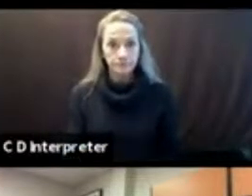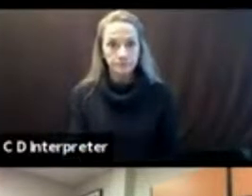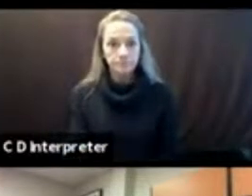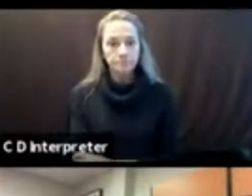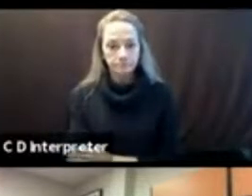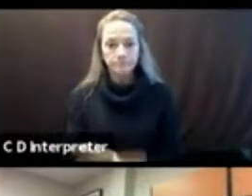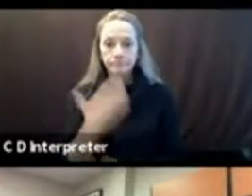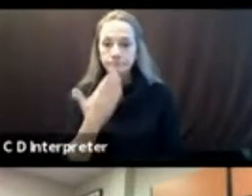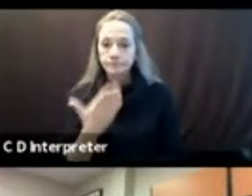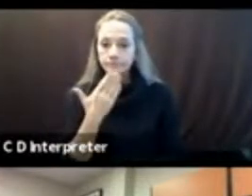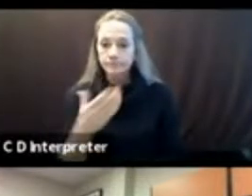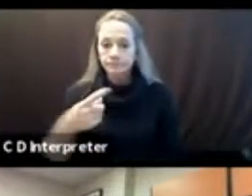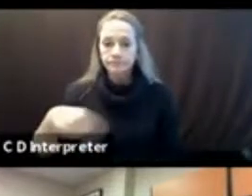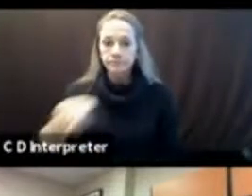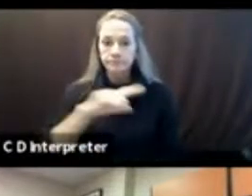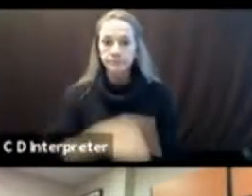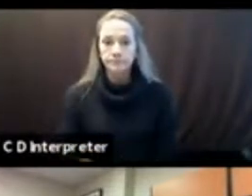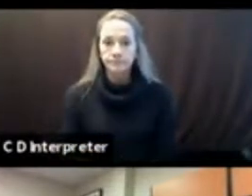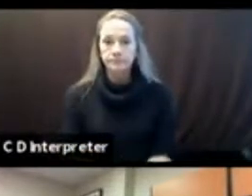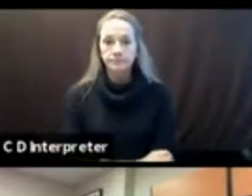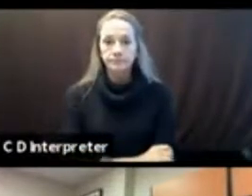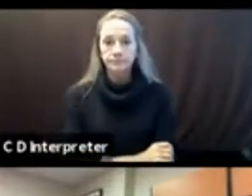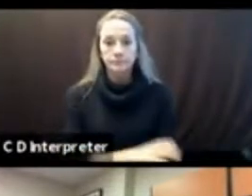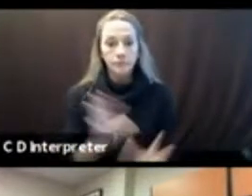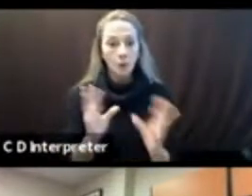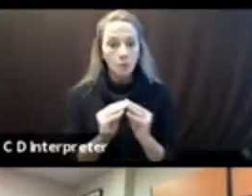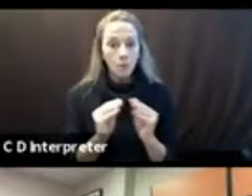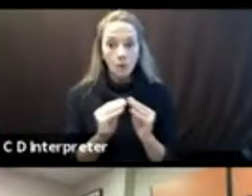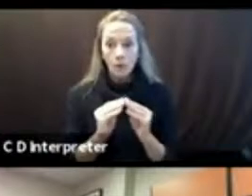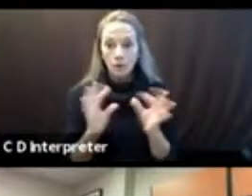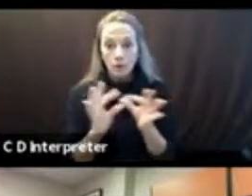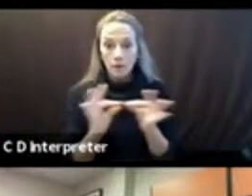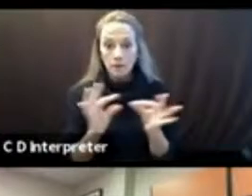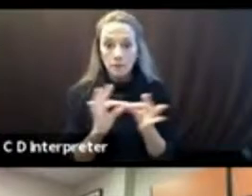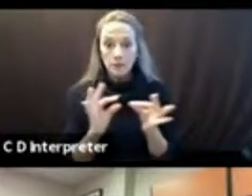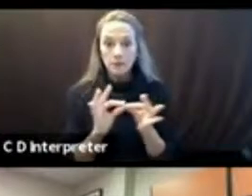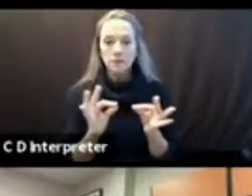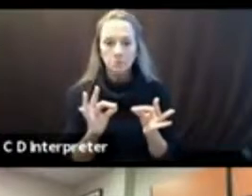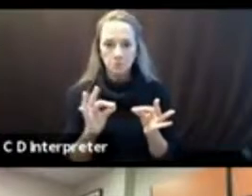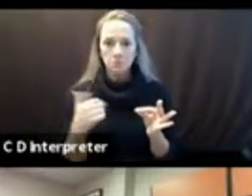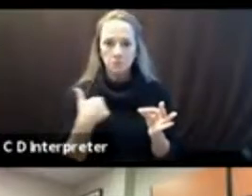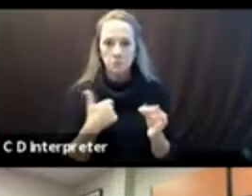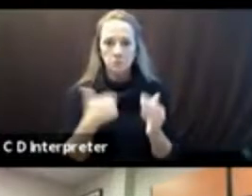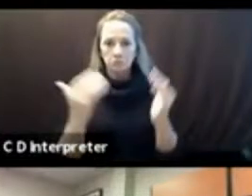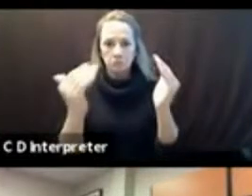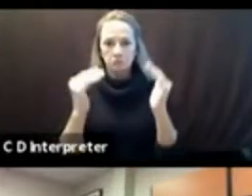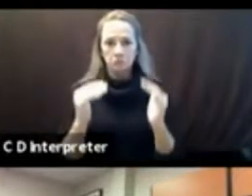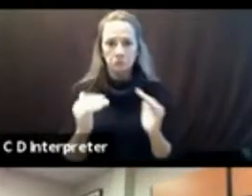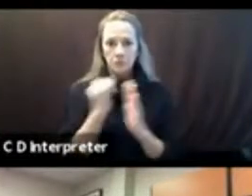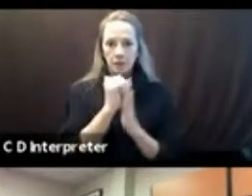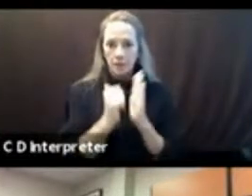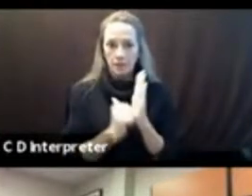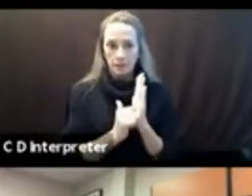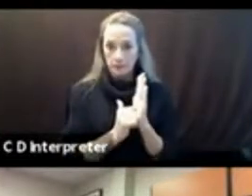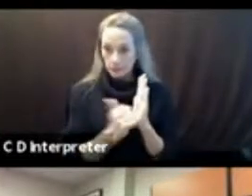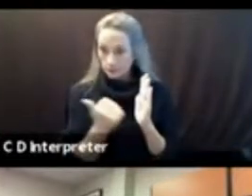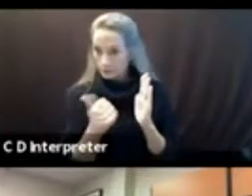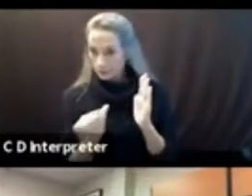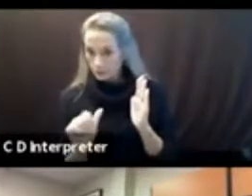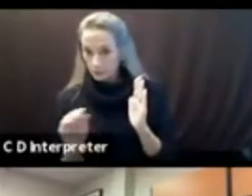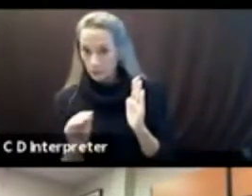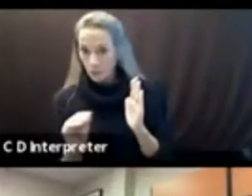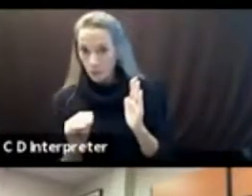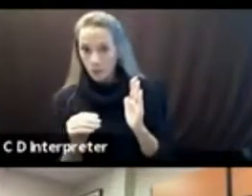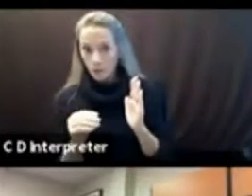Thanks, everyone. If there are no further comments, we can go on to the next item. Any further comments on